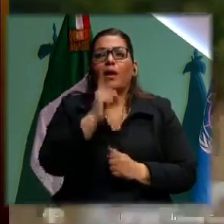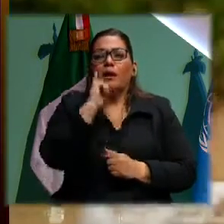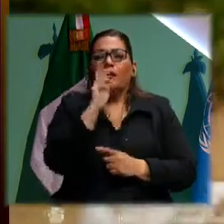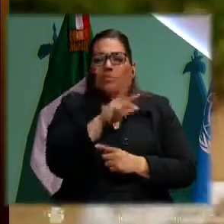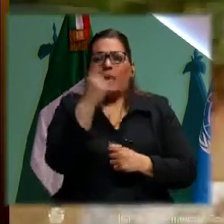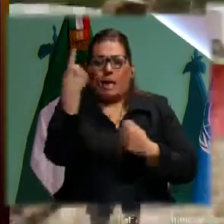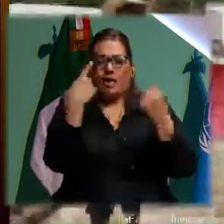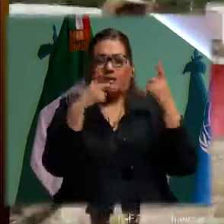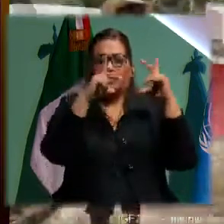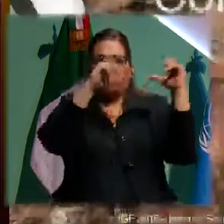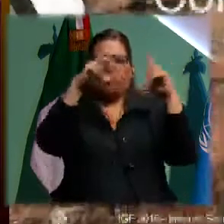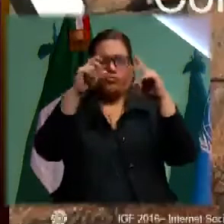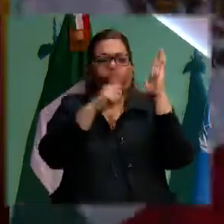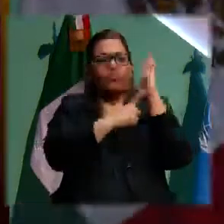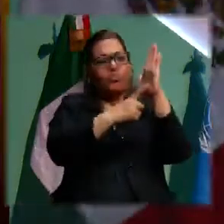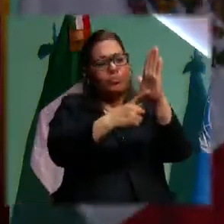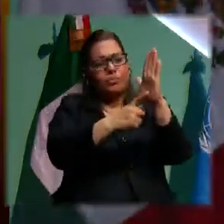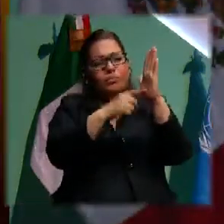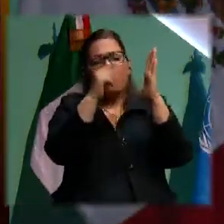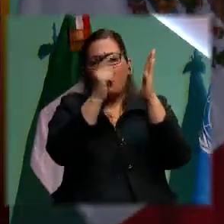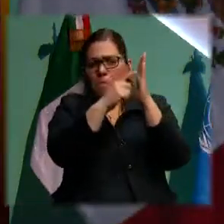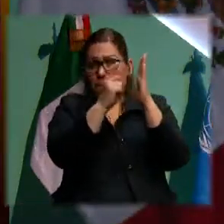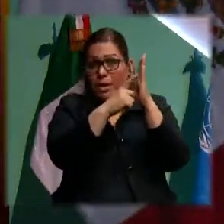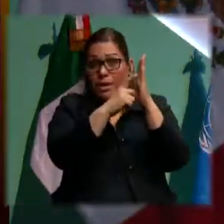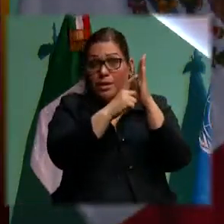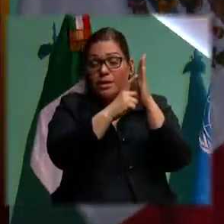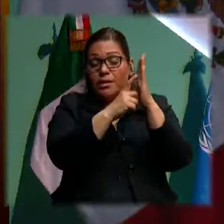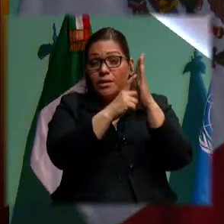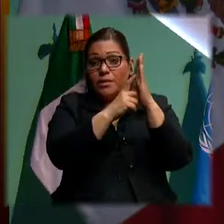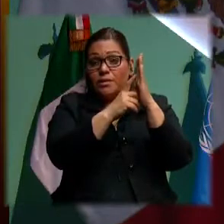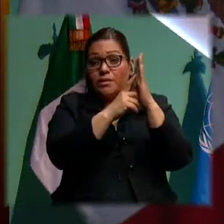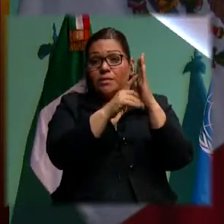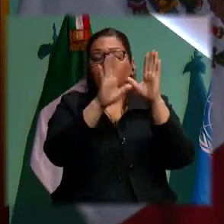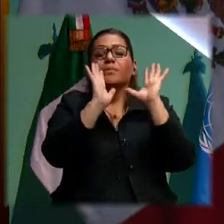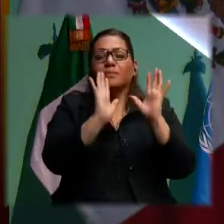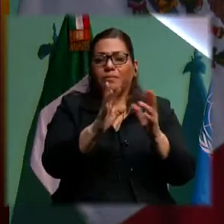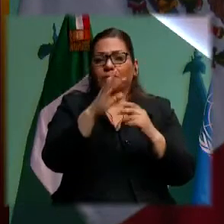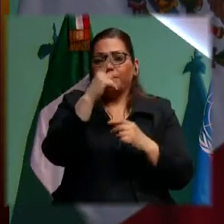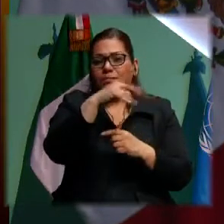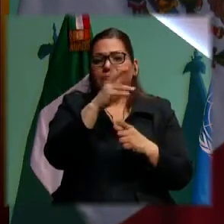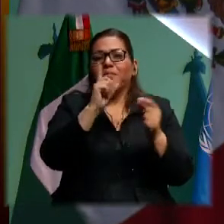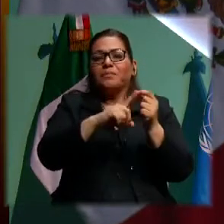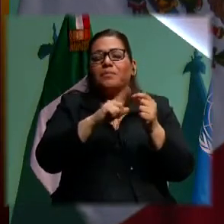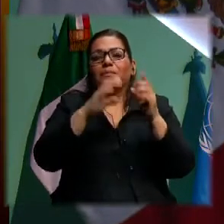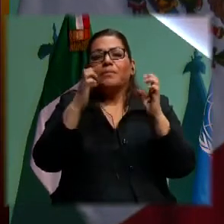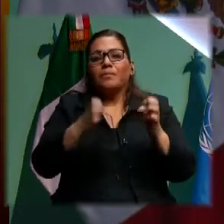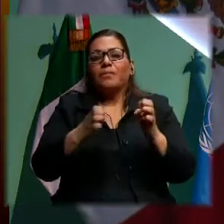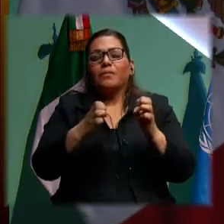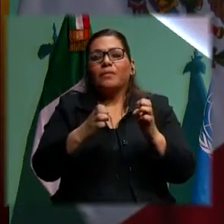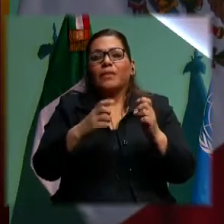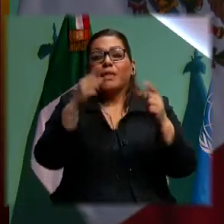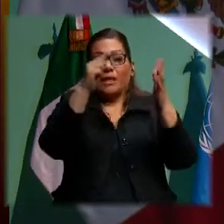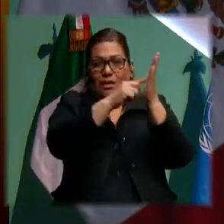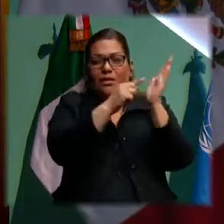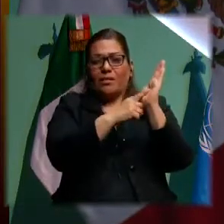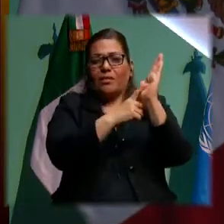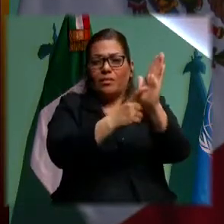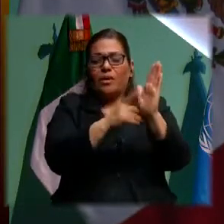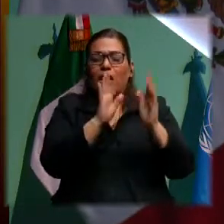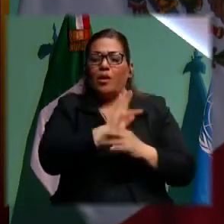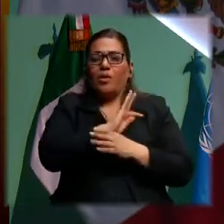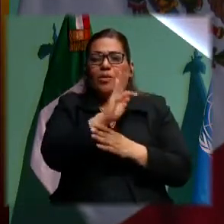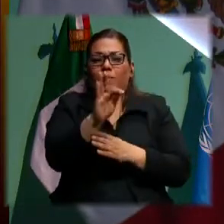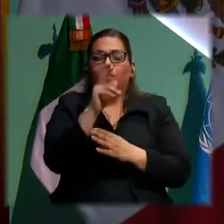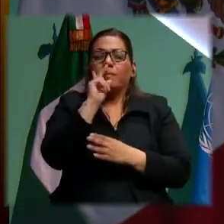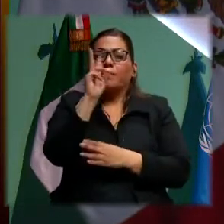beginning so I can almost tell you where they are. Here in Agua Azul,